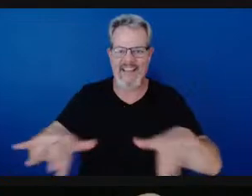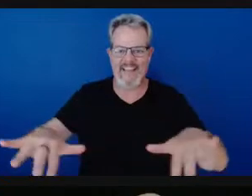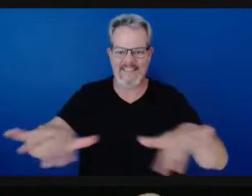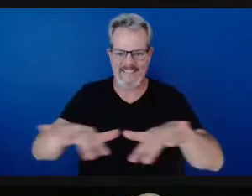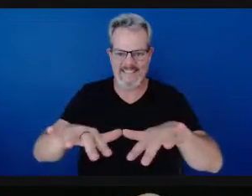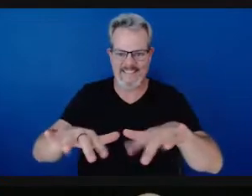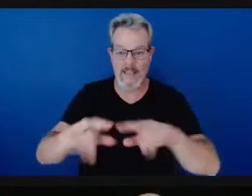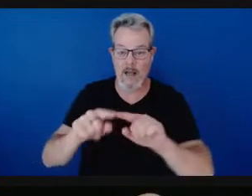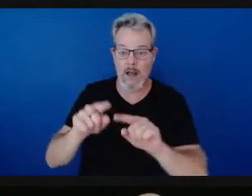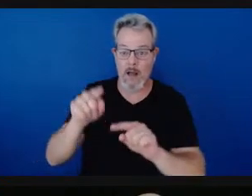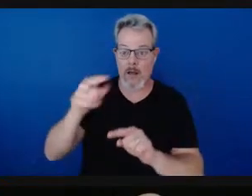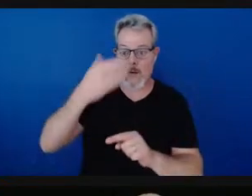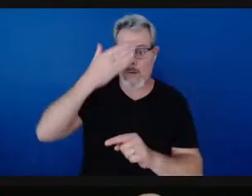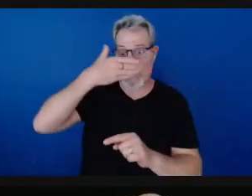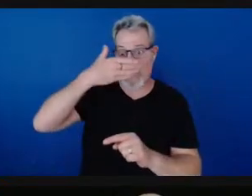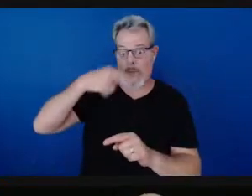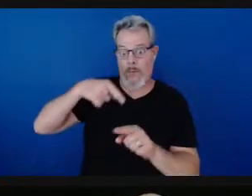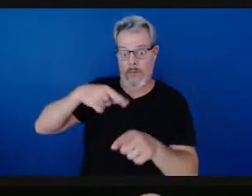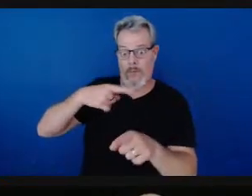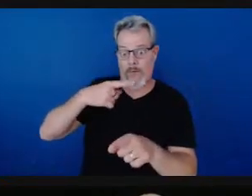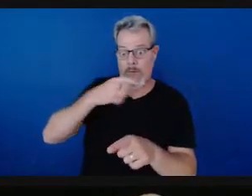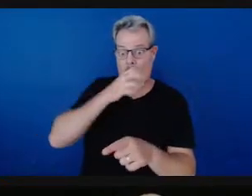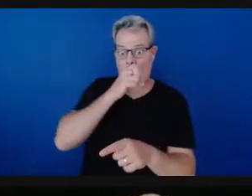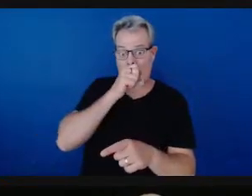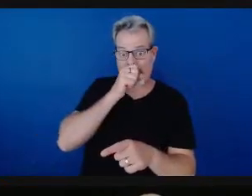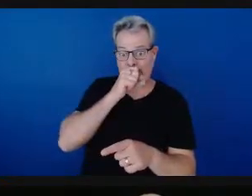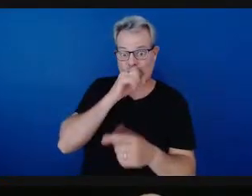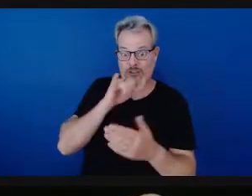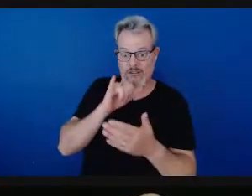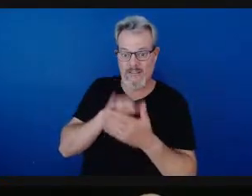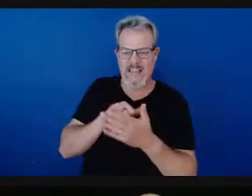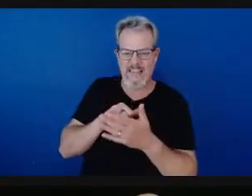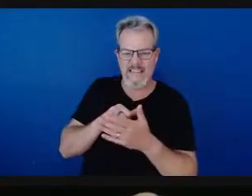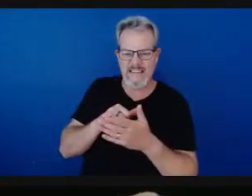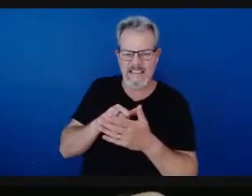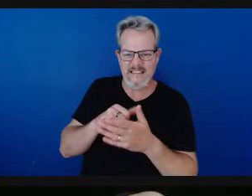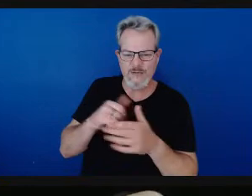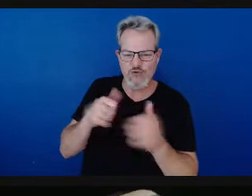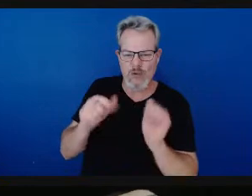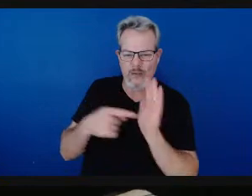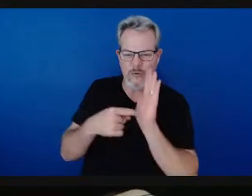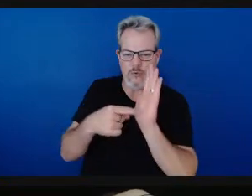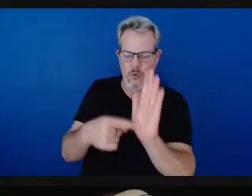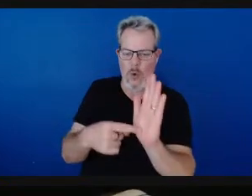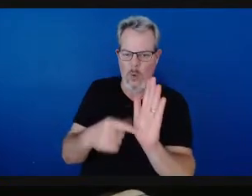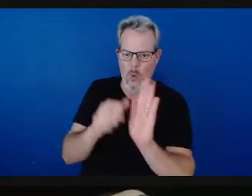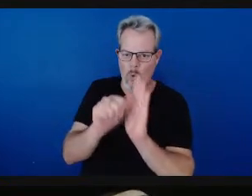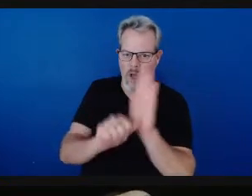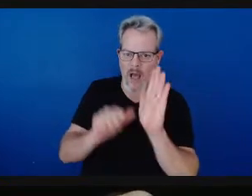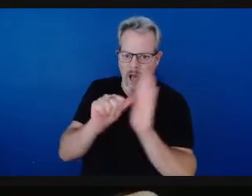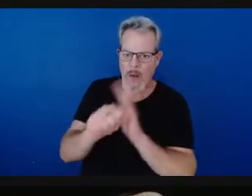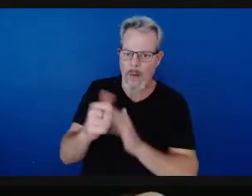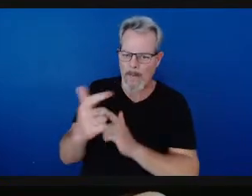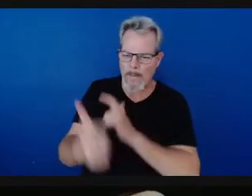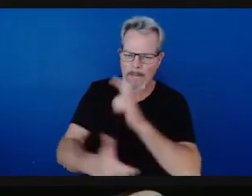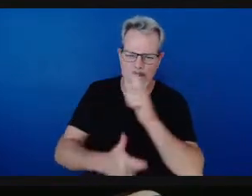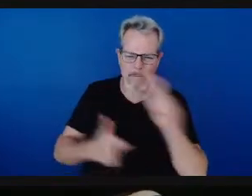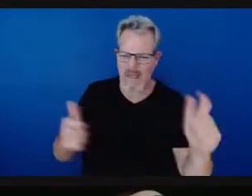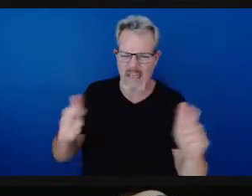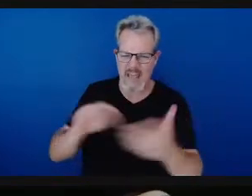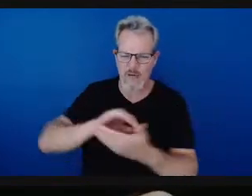one in the foreground here is really stealing the show on this animation. Big sheets of lava coming